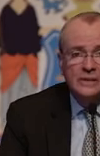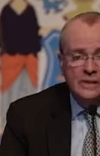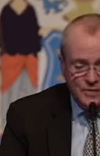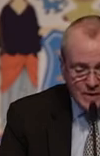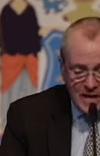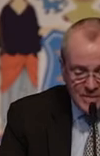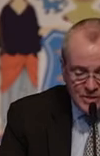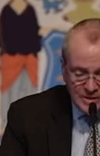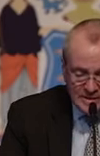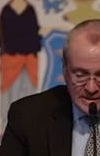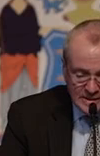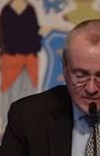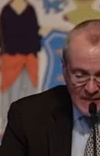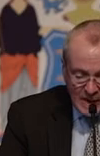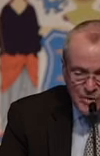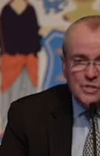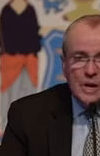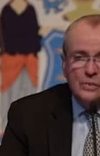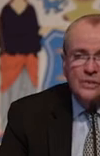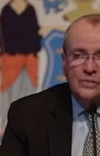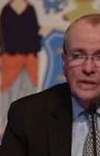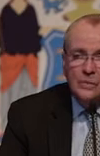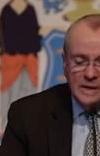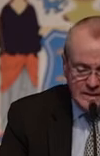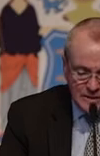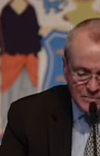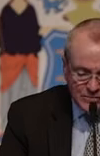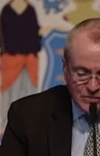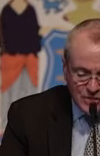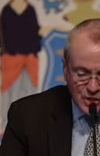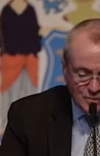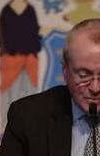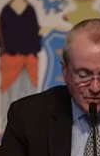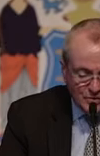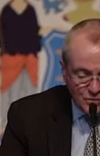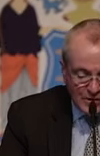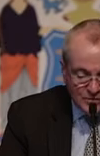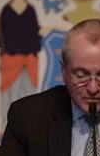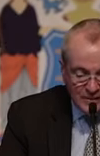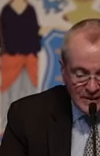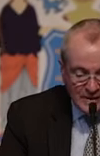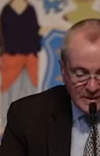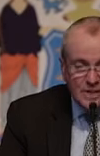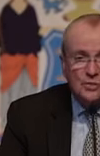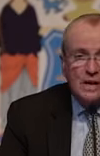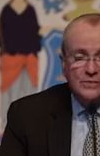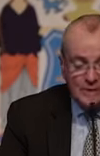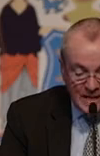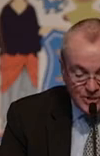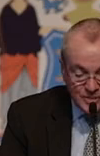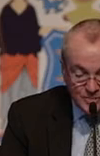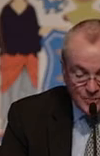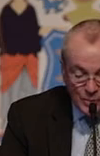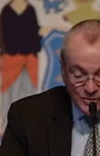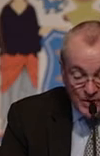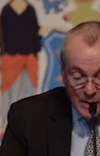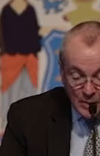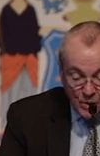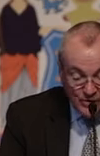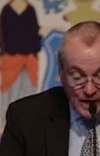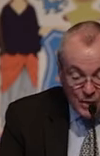strength for the common good. And I was struck recently reading in the midst of the Cuban Missile Crisis, he addressed the nation